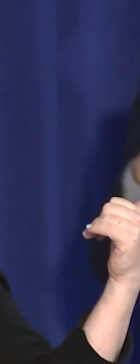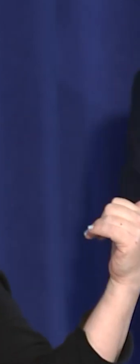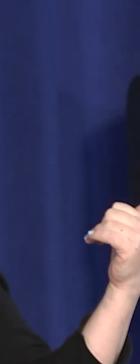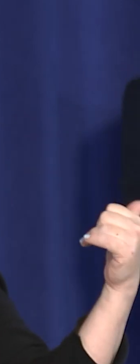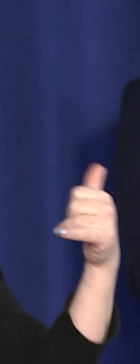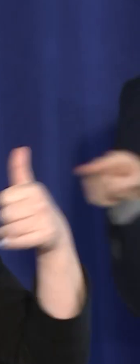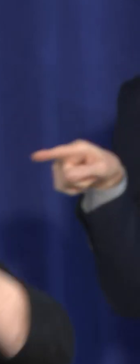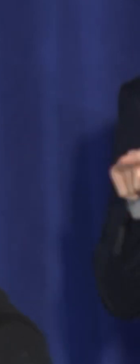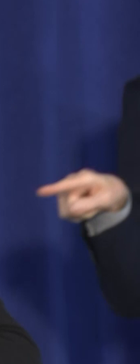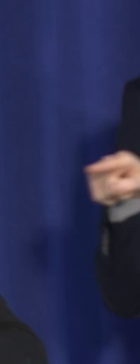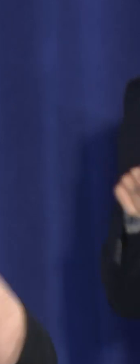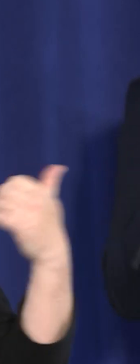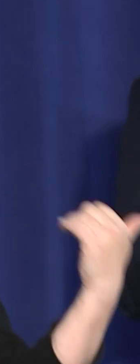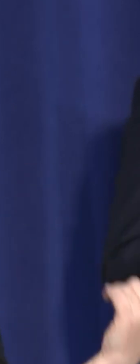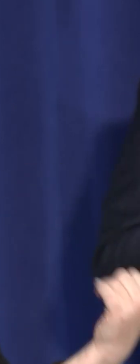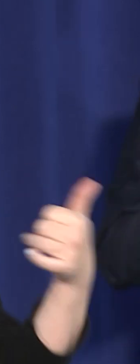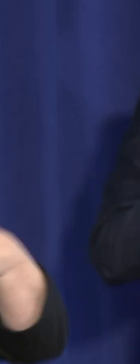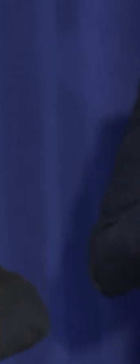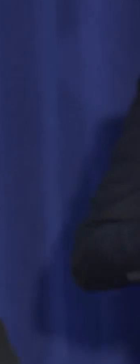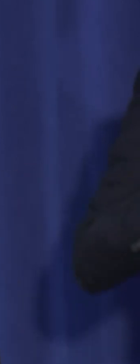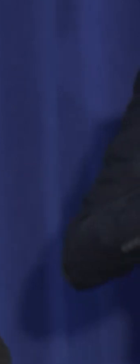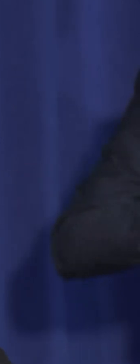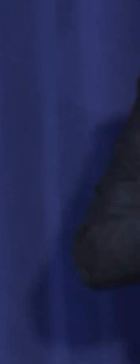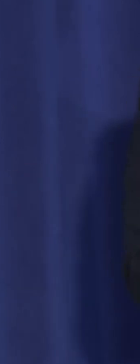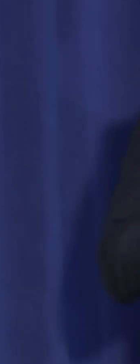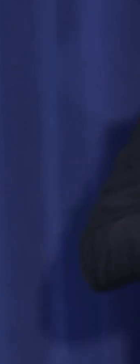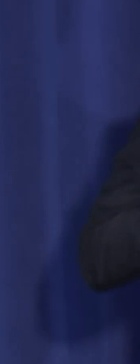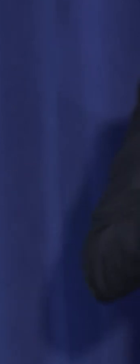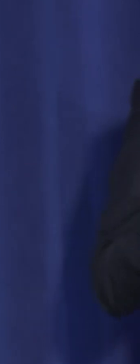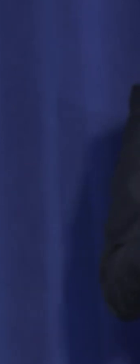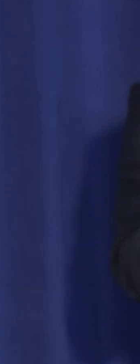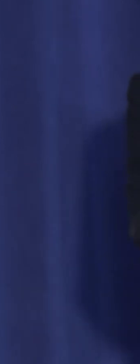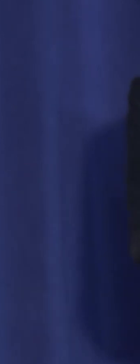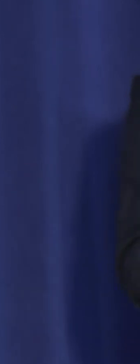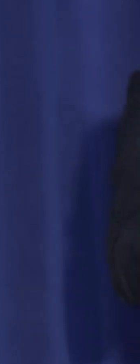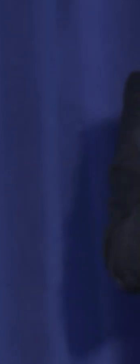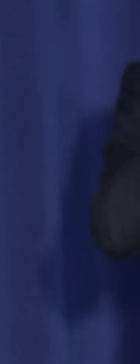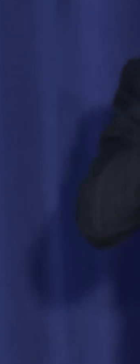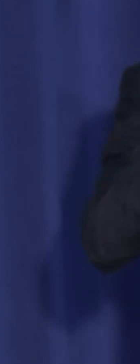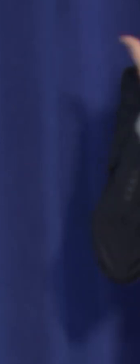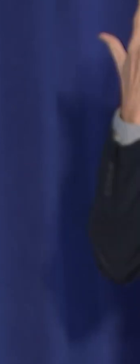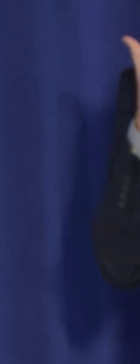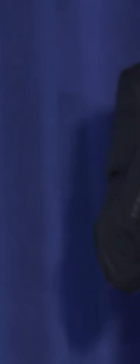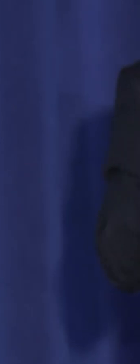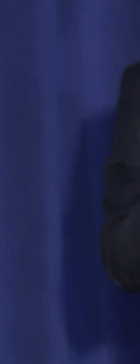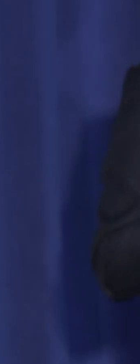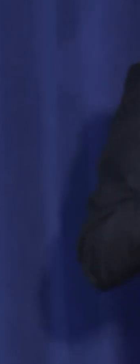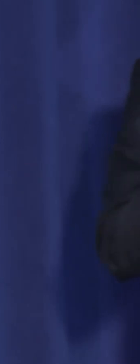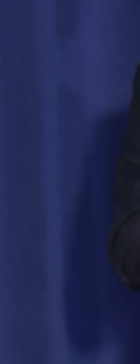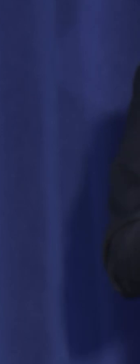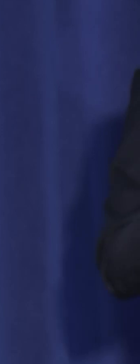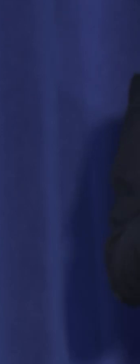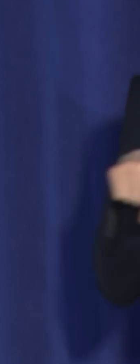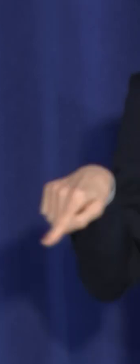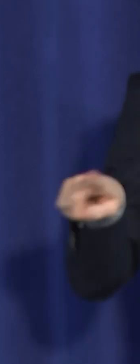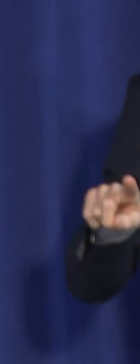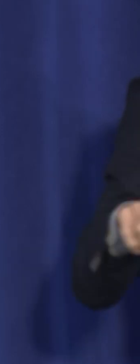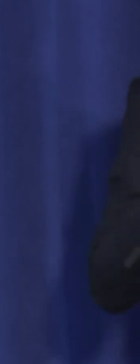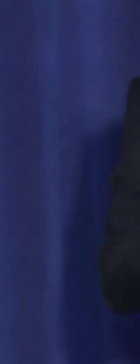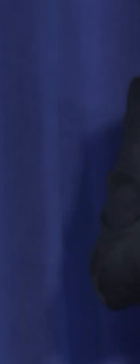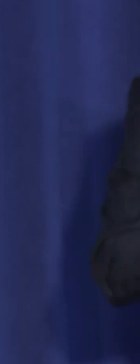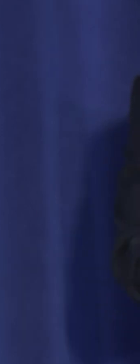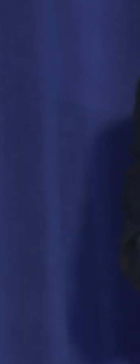had COVID in the past and I'm protected, and seeing those people get sick and in some cases hospitalized and even die, I